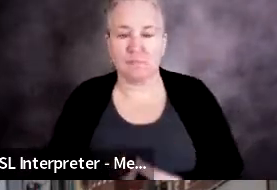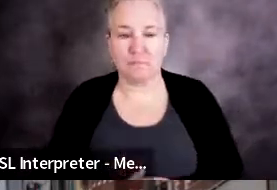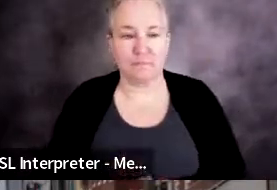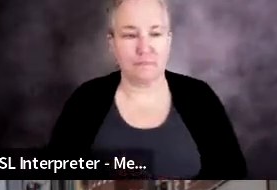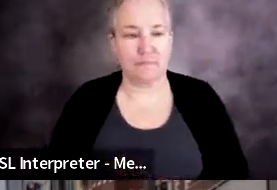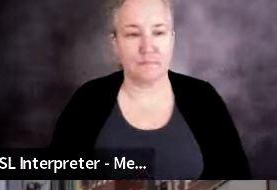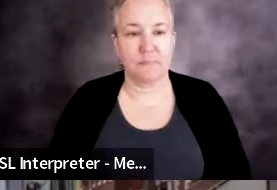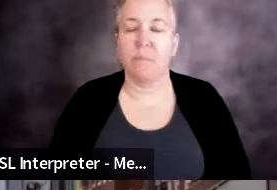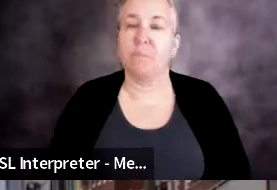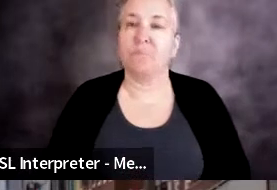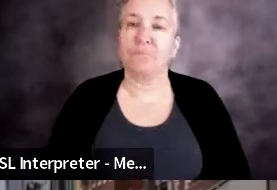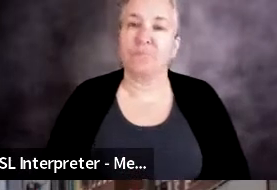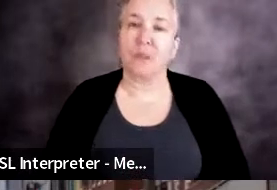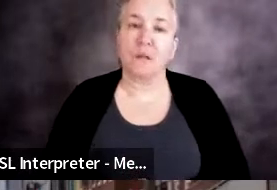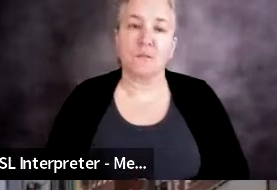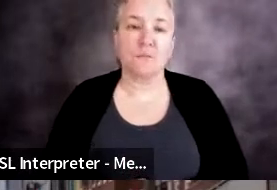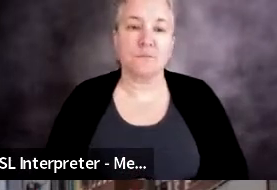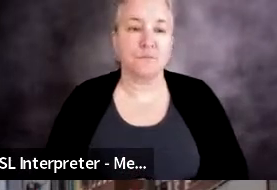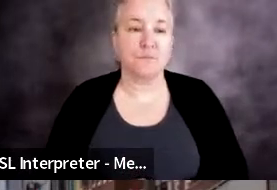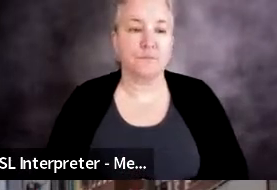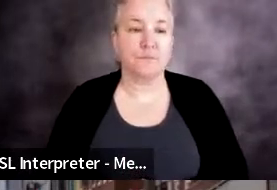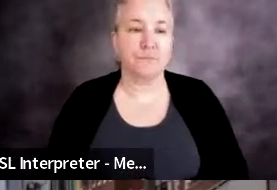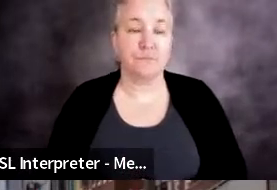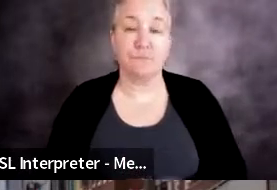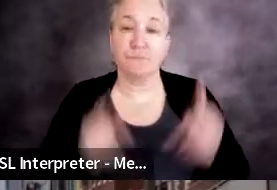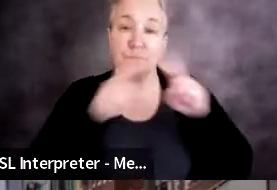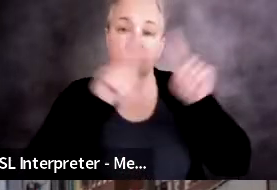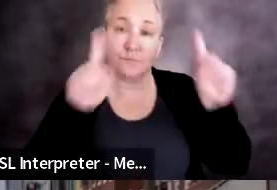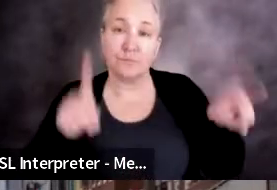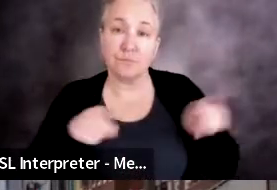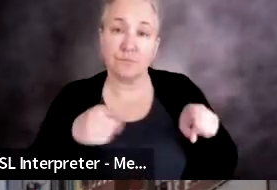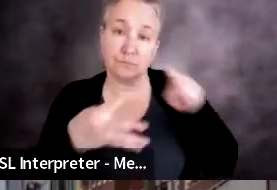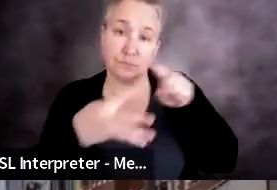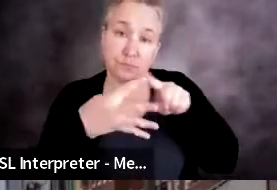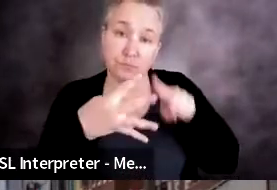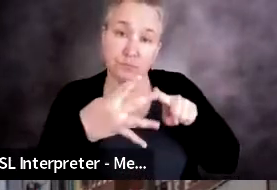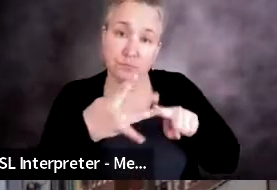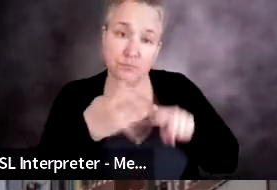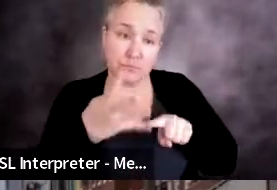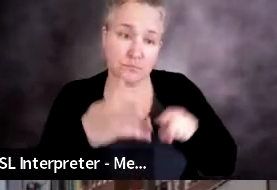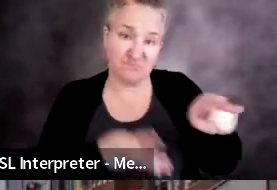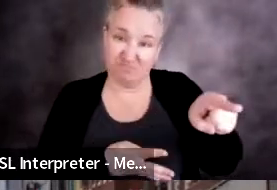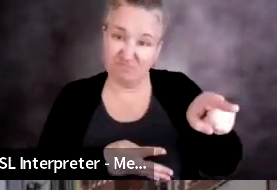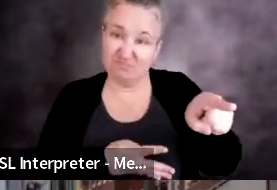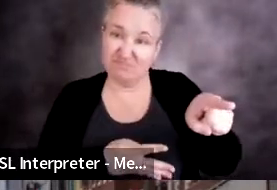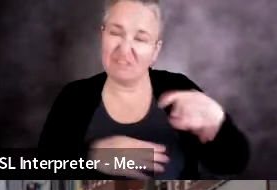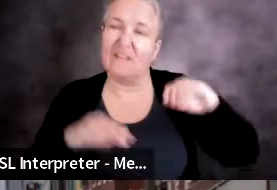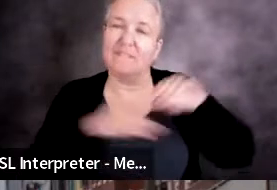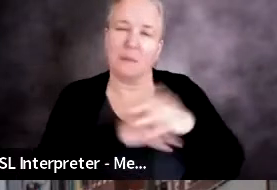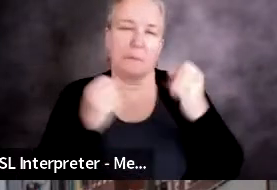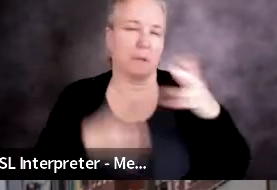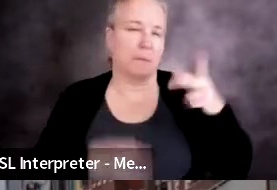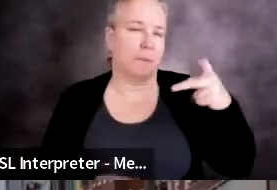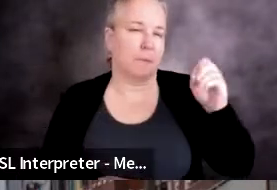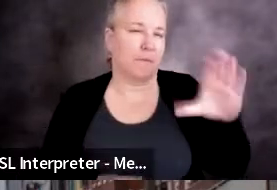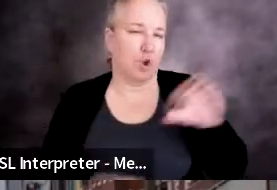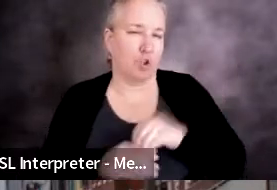And so these factors I've listed on the screen affect a large amount of people of color in